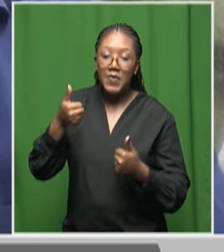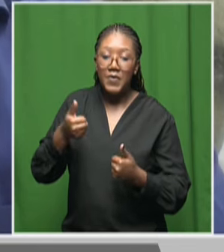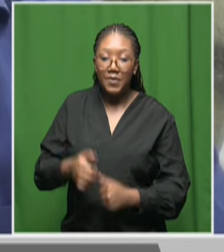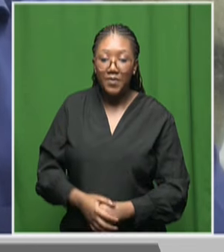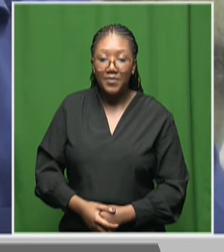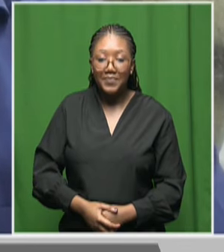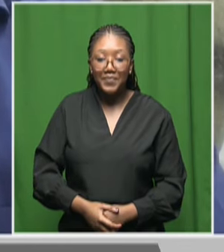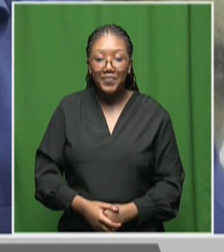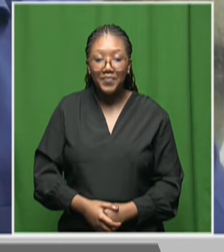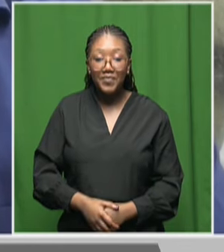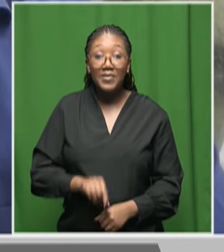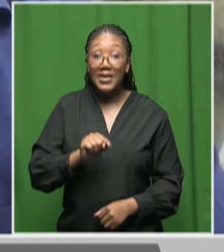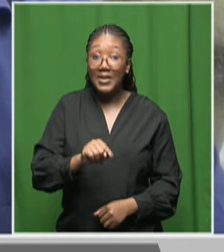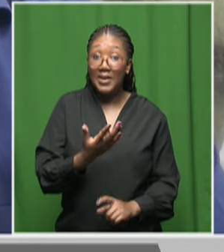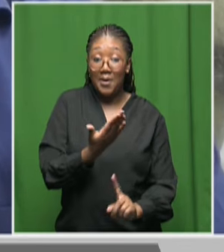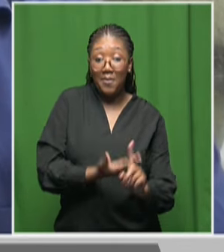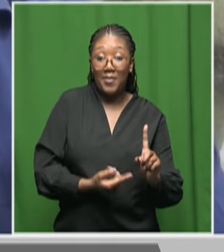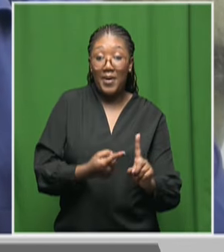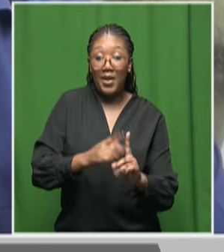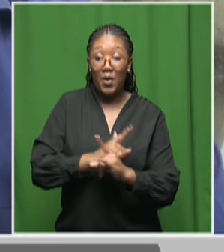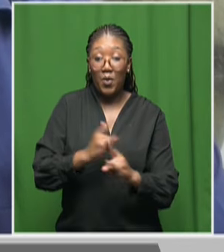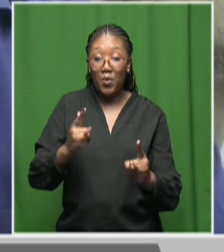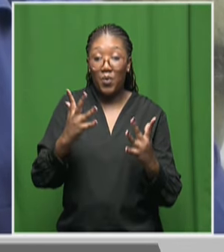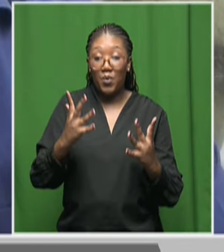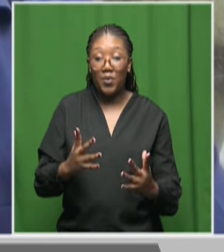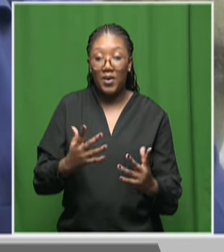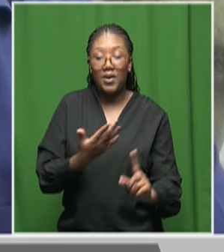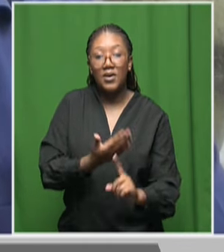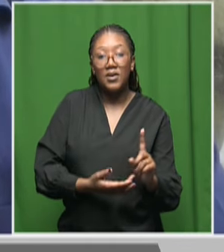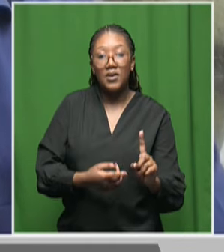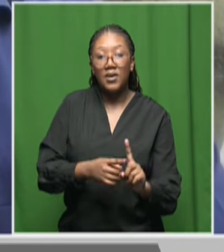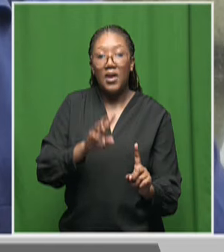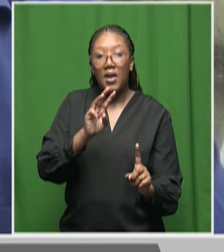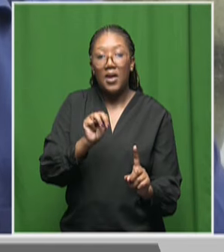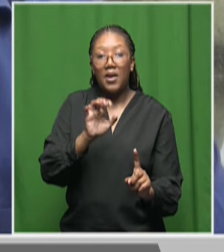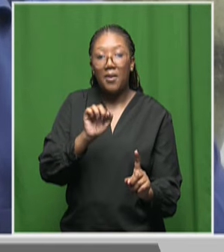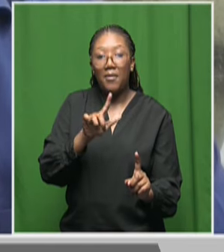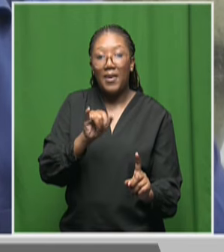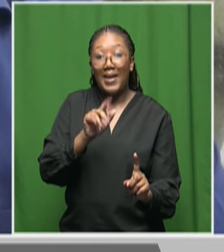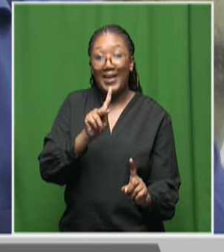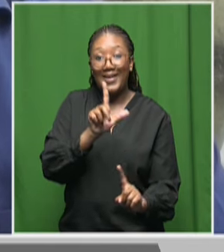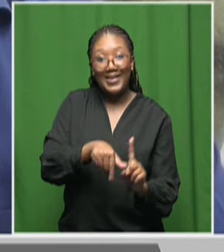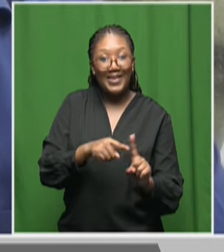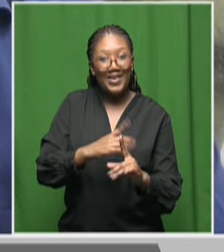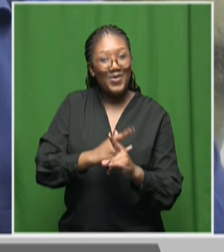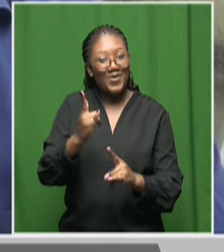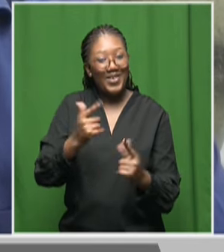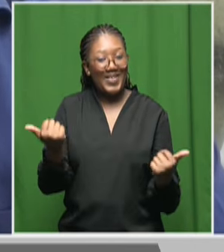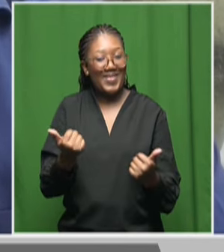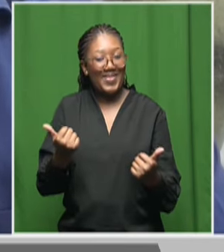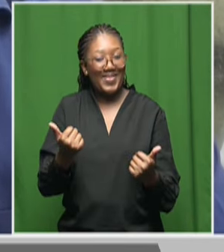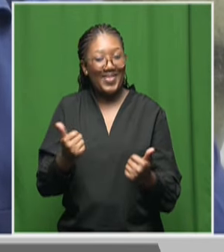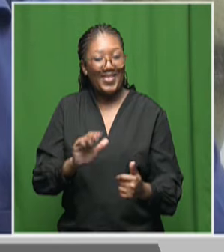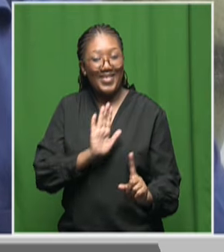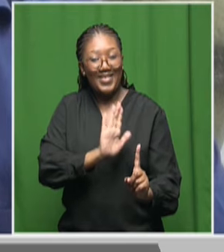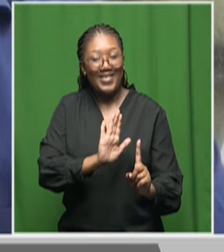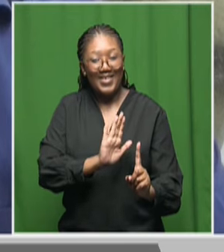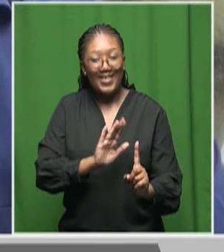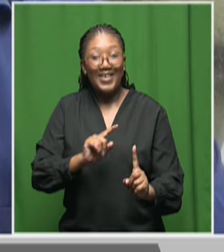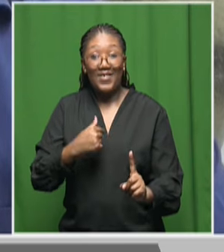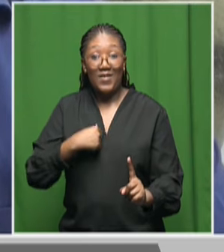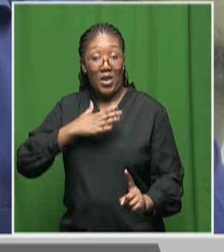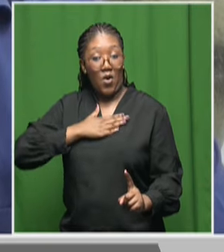then get into the winner, the overall winner, Malik Mani. Tell us about what went into the work there. Obviously now having to plan their own